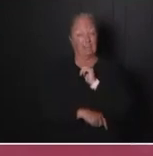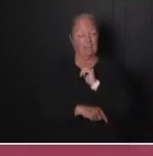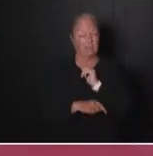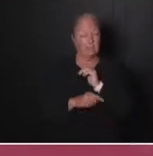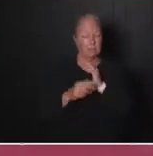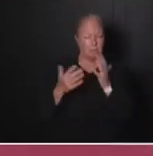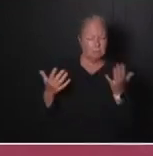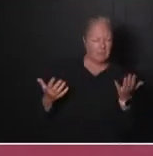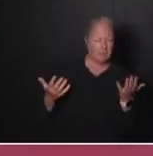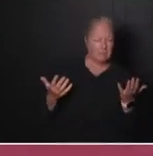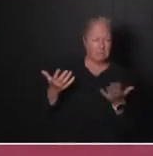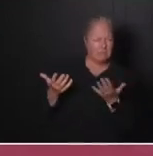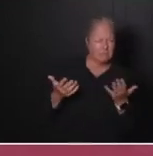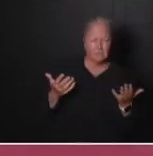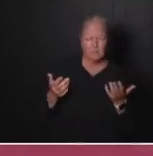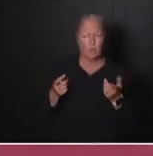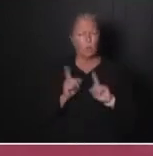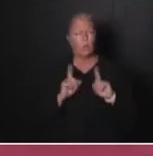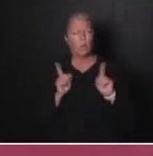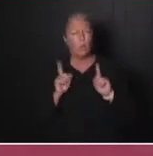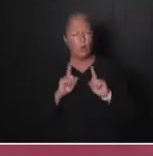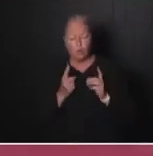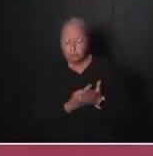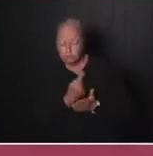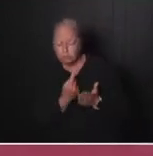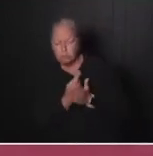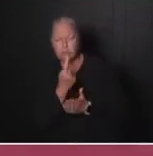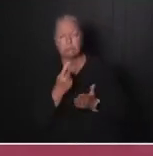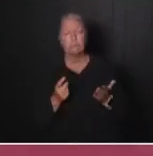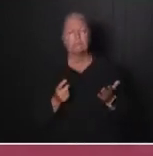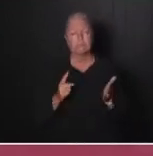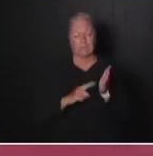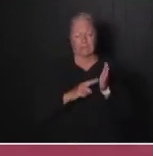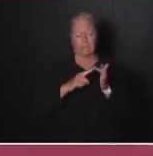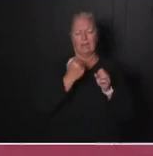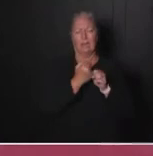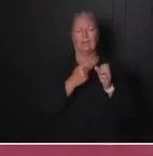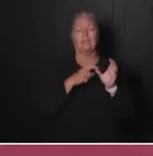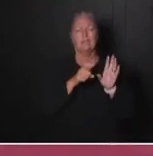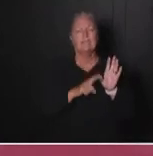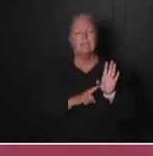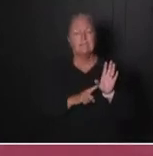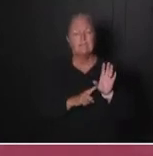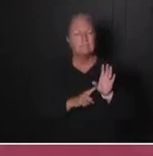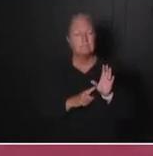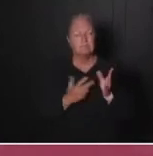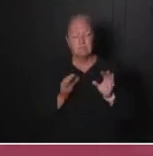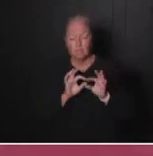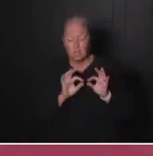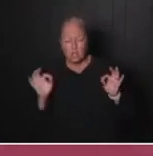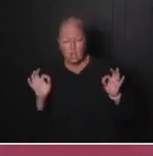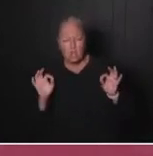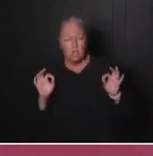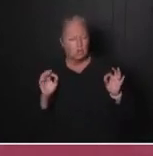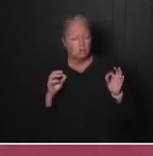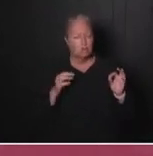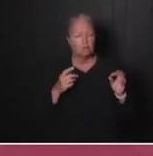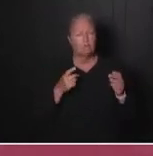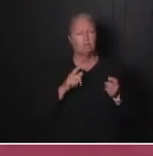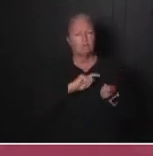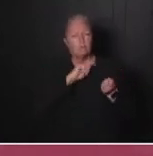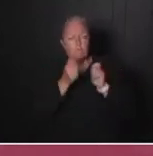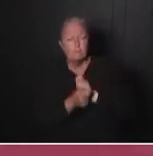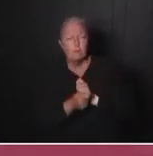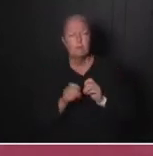it in terms of legacy. Not a single major economic or social reform, not a single major